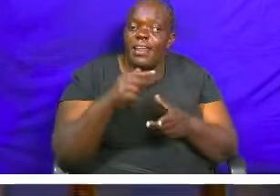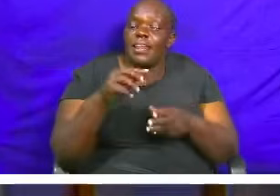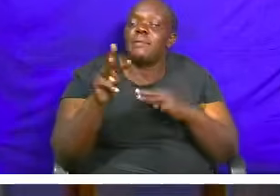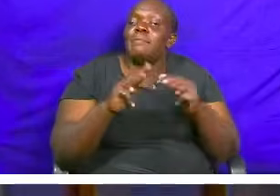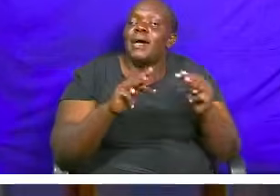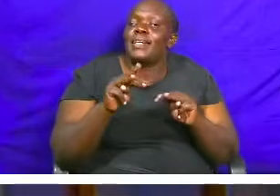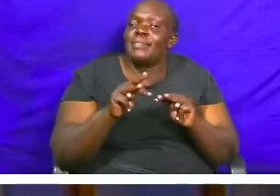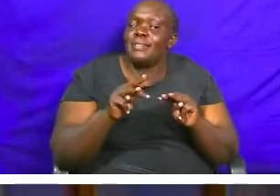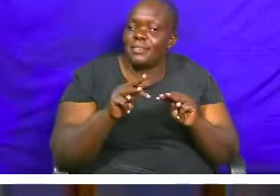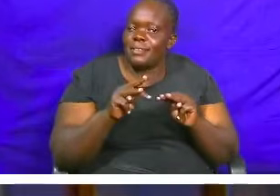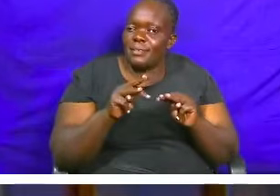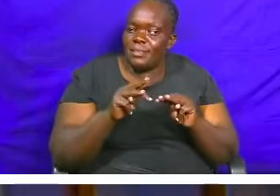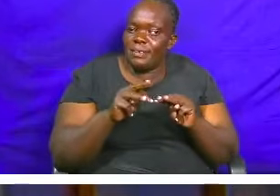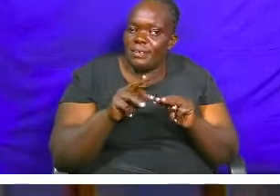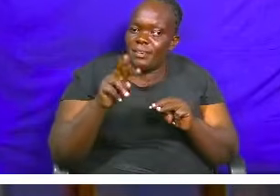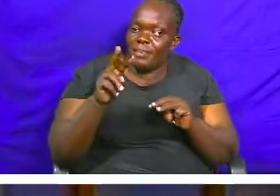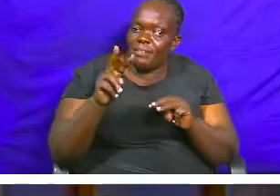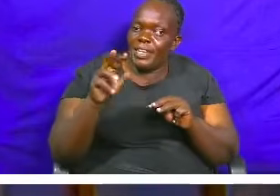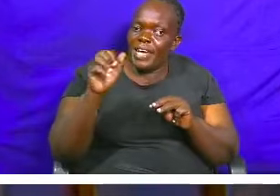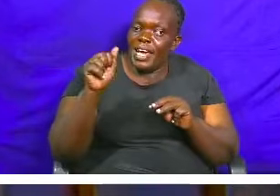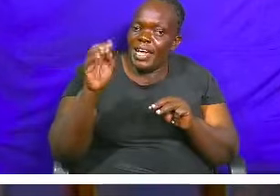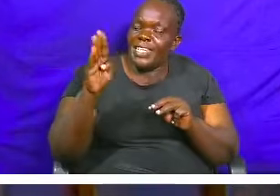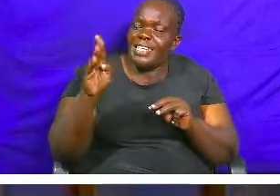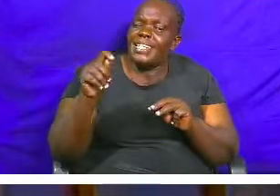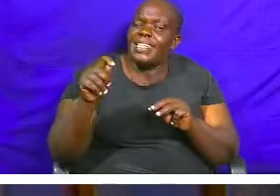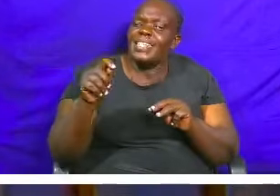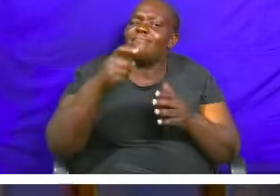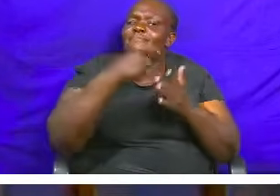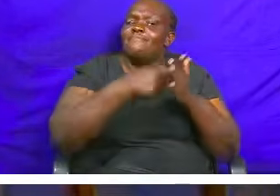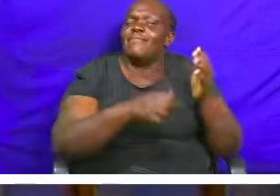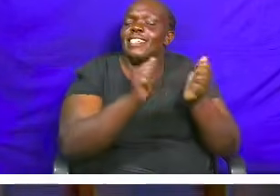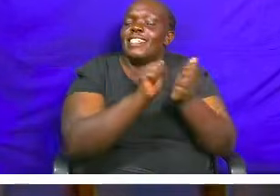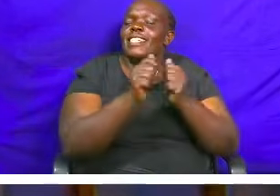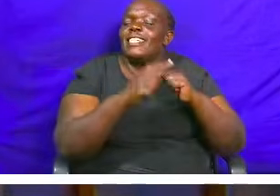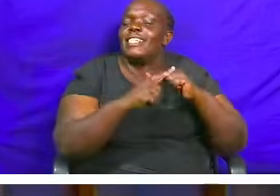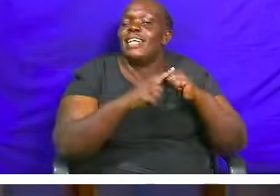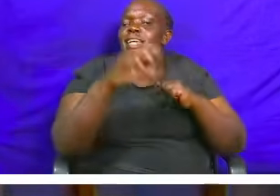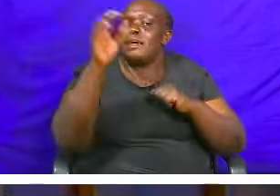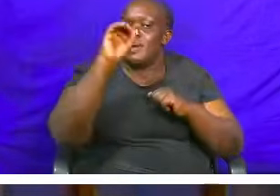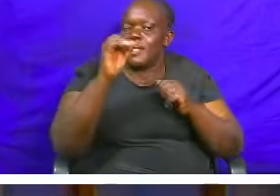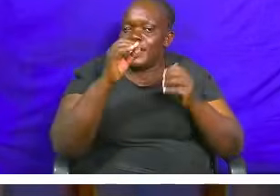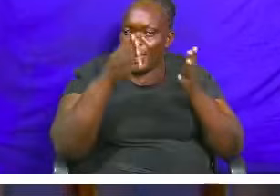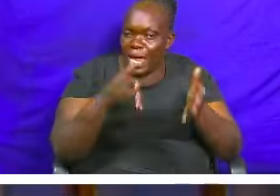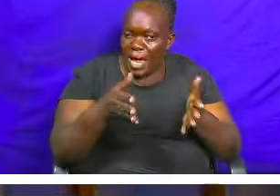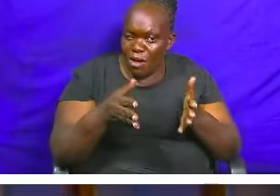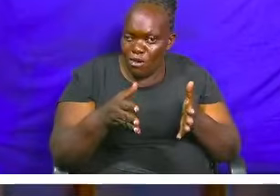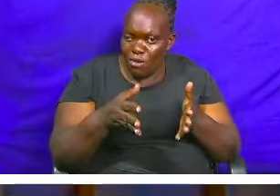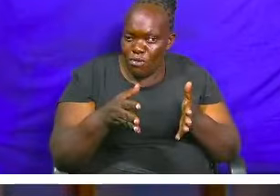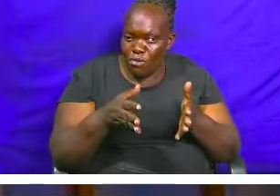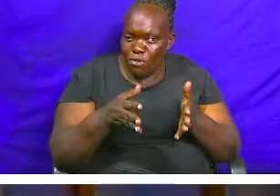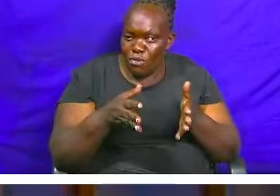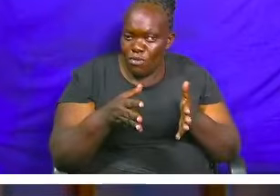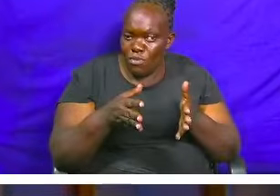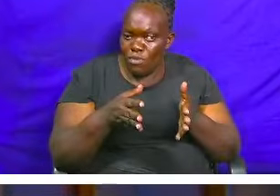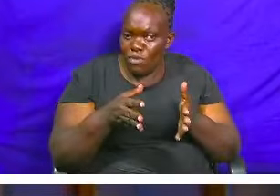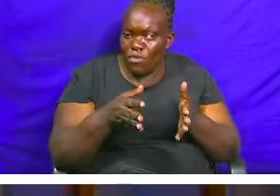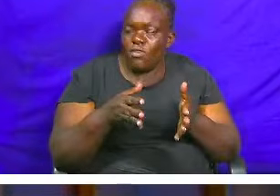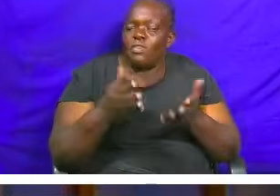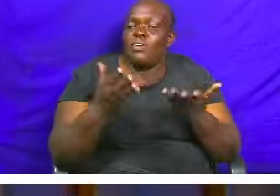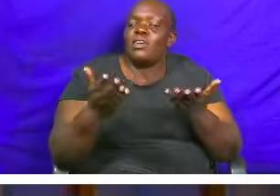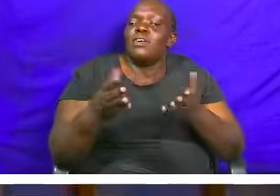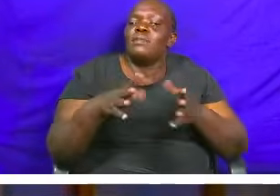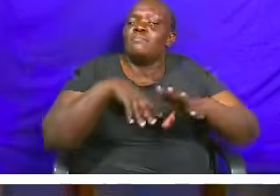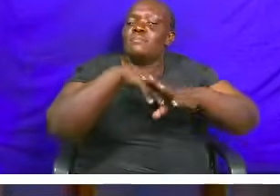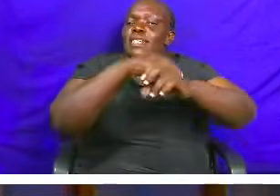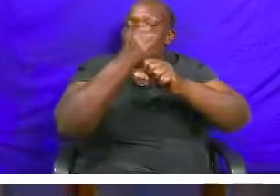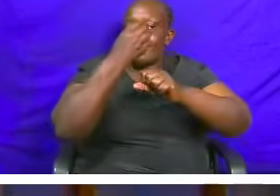that VAT on petroleum was at 16%. It was reduced under the intervention of His